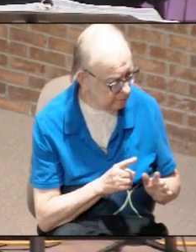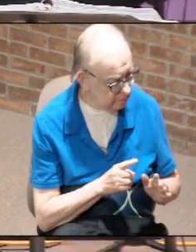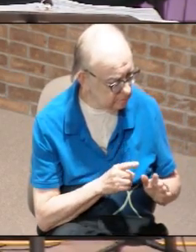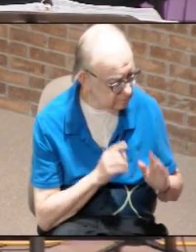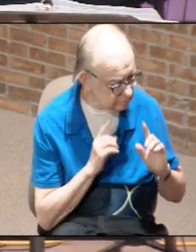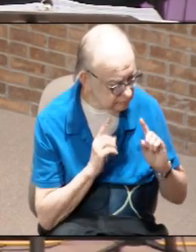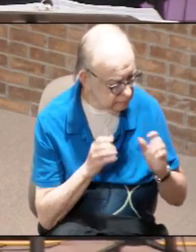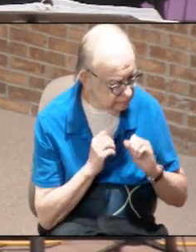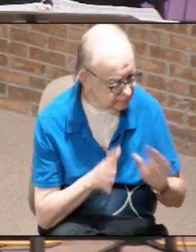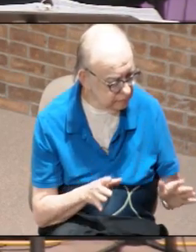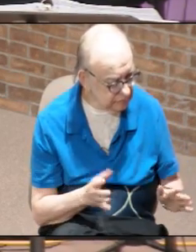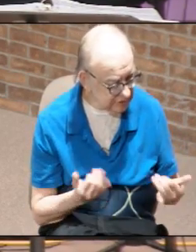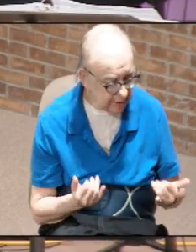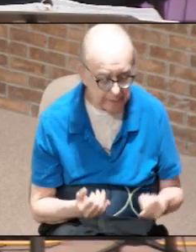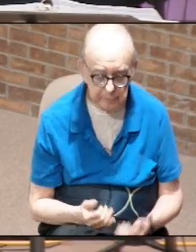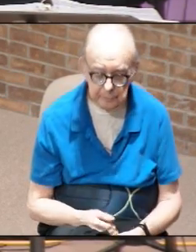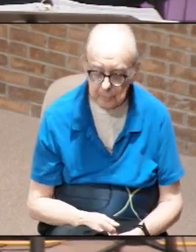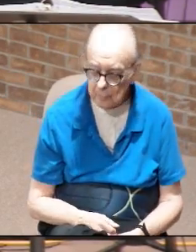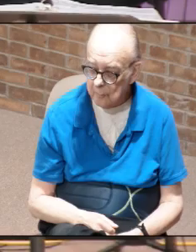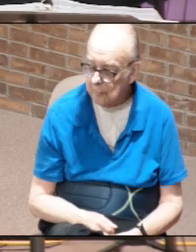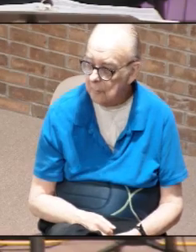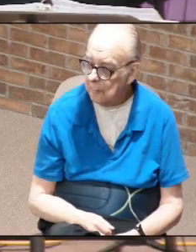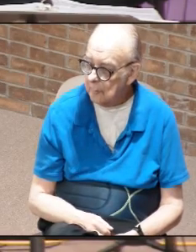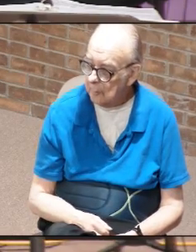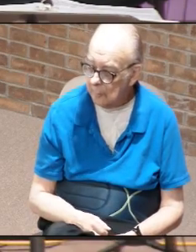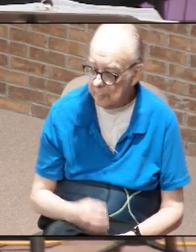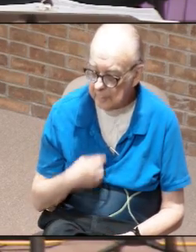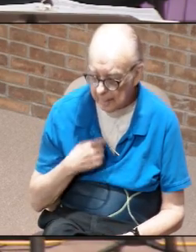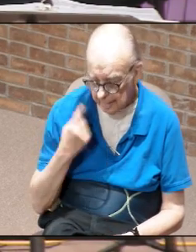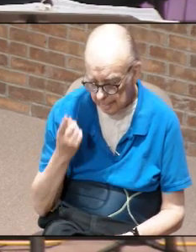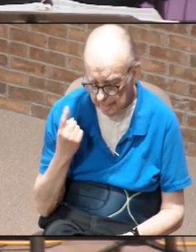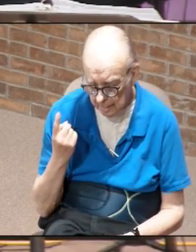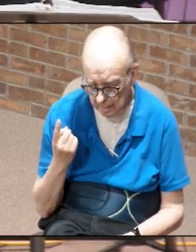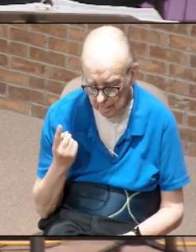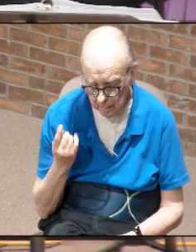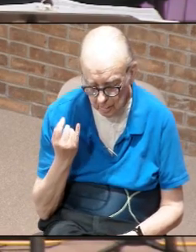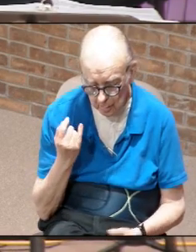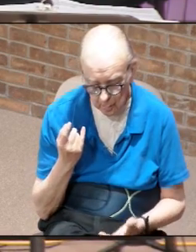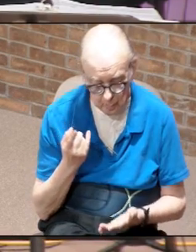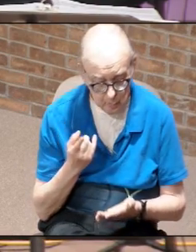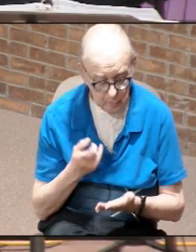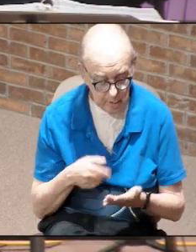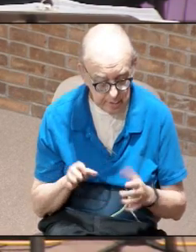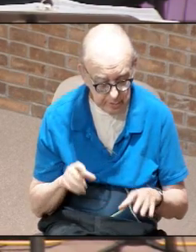it such a blessed day? And I'm thinking, what have you had in your coffee?